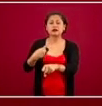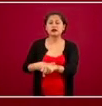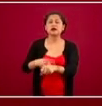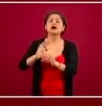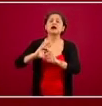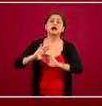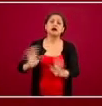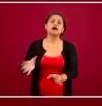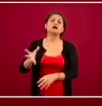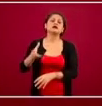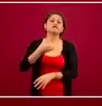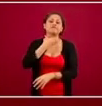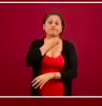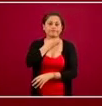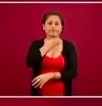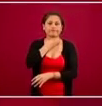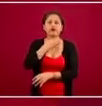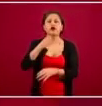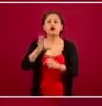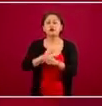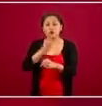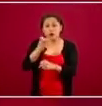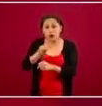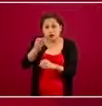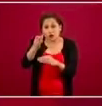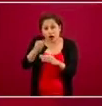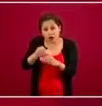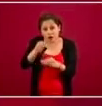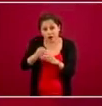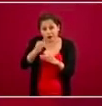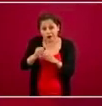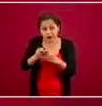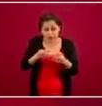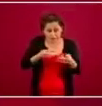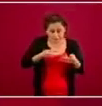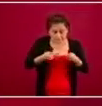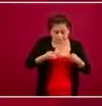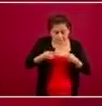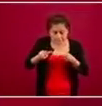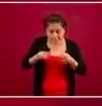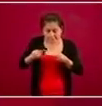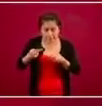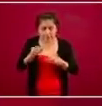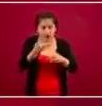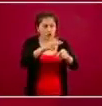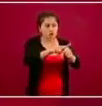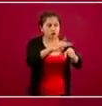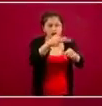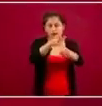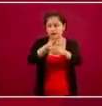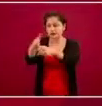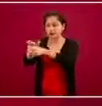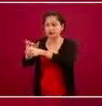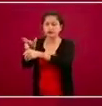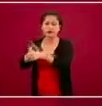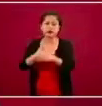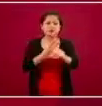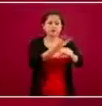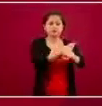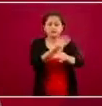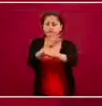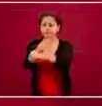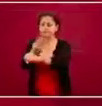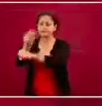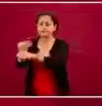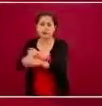just the health service infrastructure overall. So the most decisive and the most important thing for